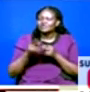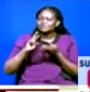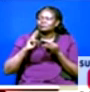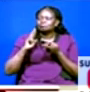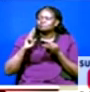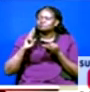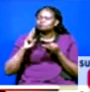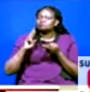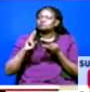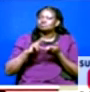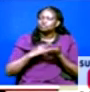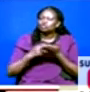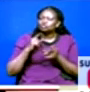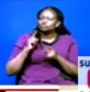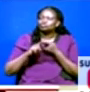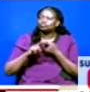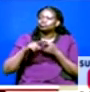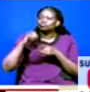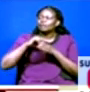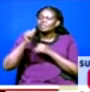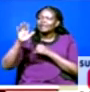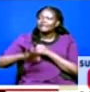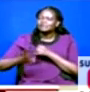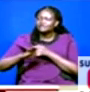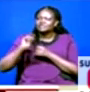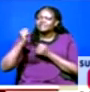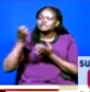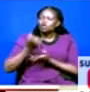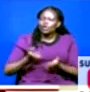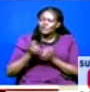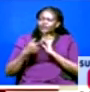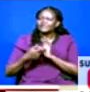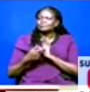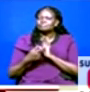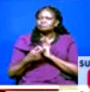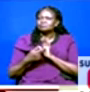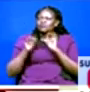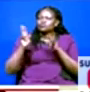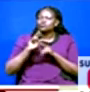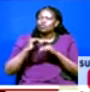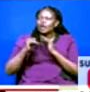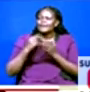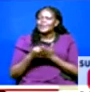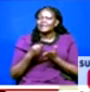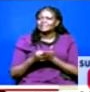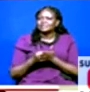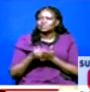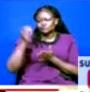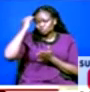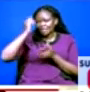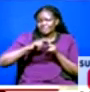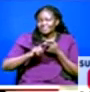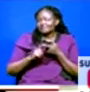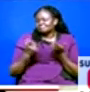able to inject into other parts of the Kenyan economy. Mm-hmm. For example, if we spend all our money on education, what shall